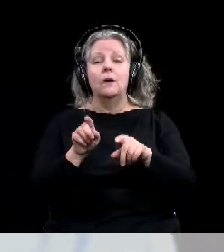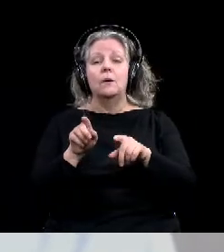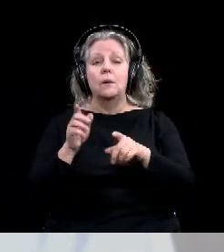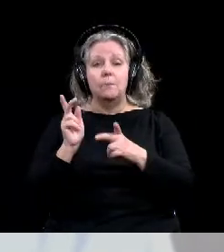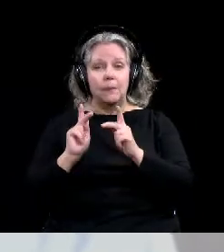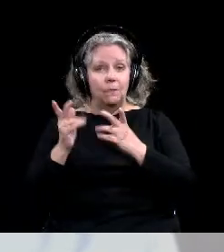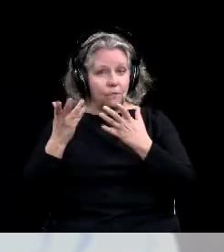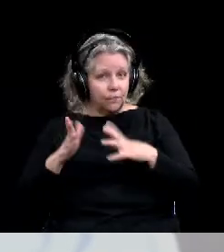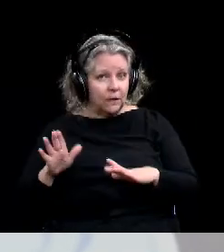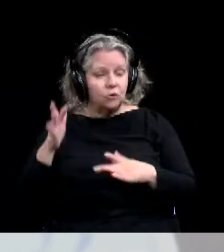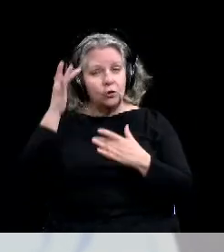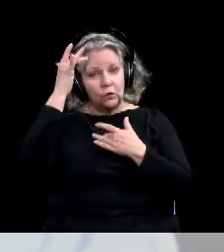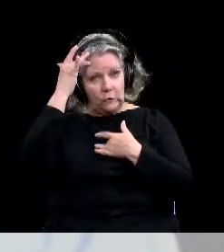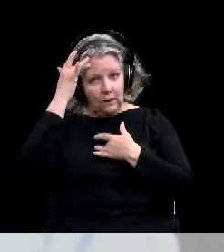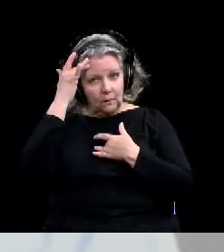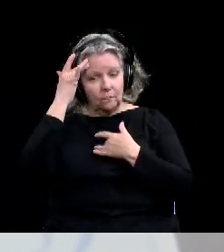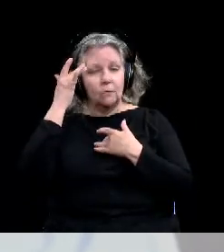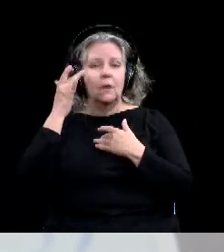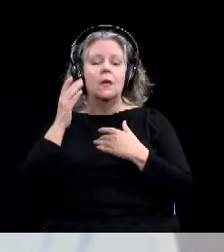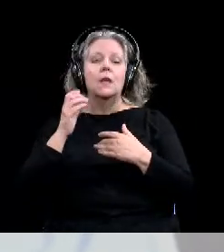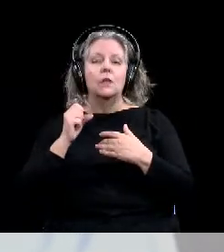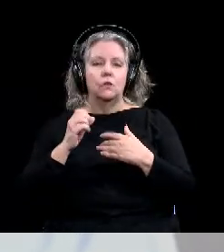decrease and to stay down.